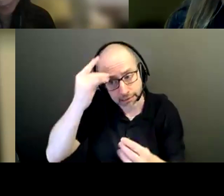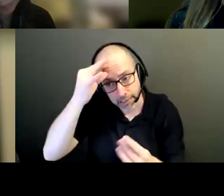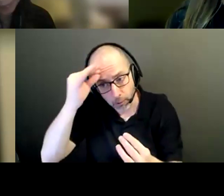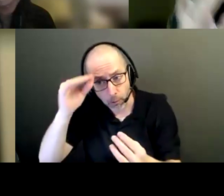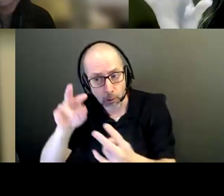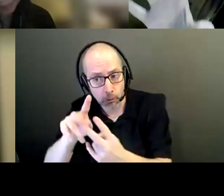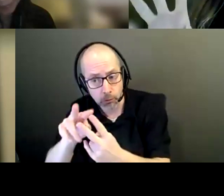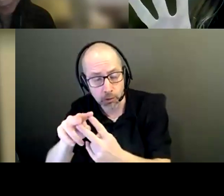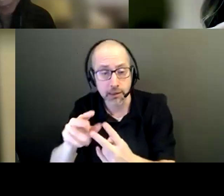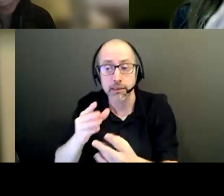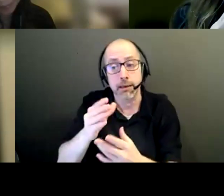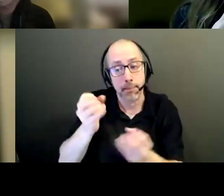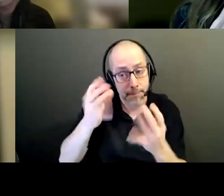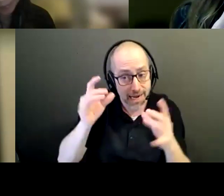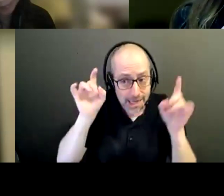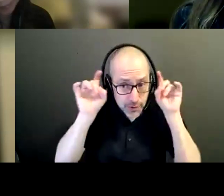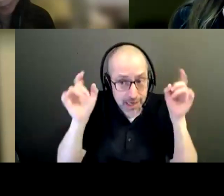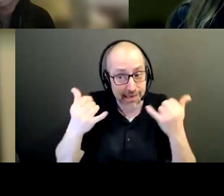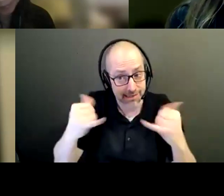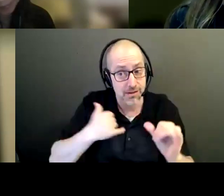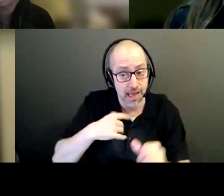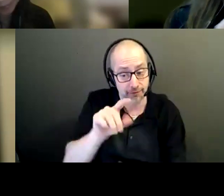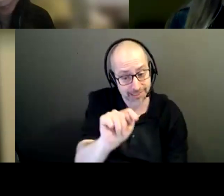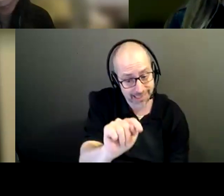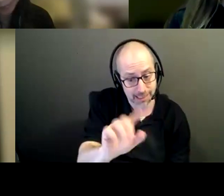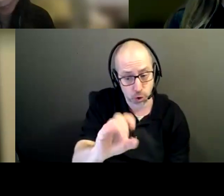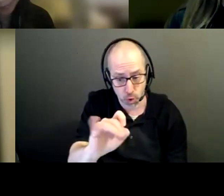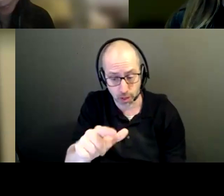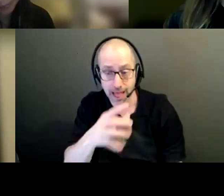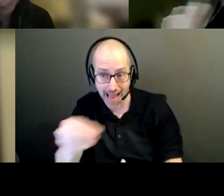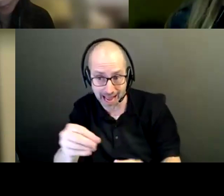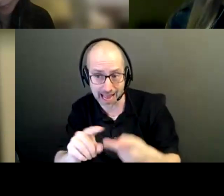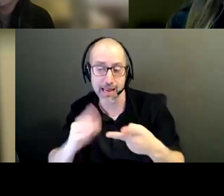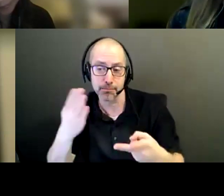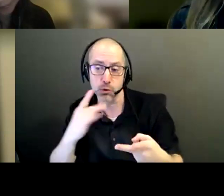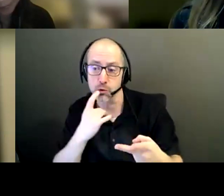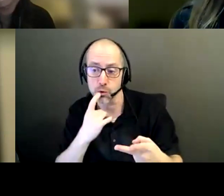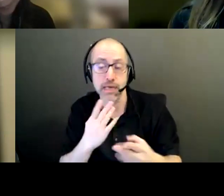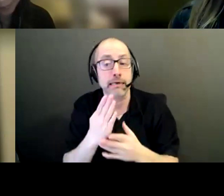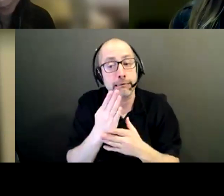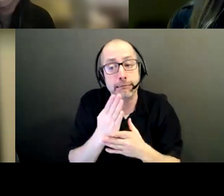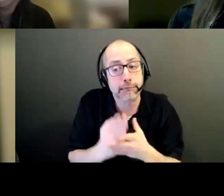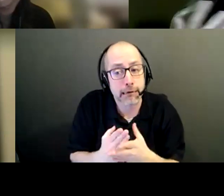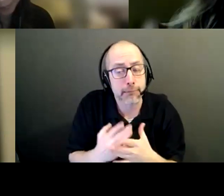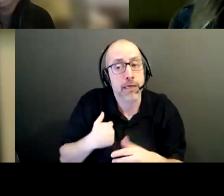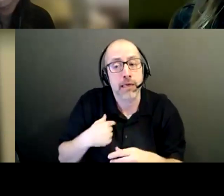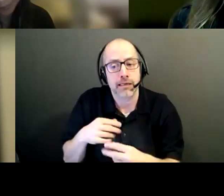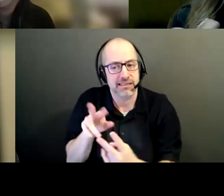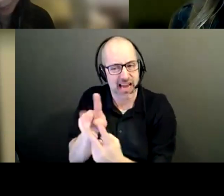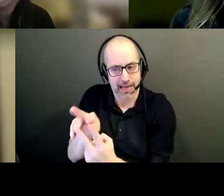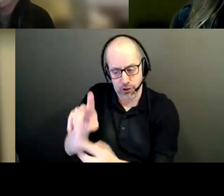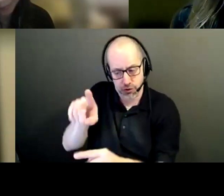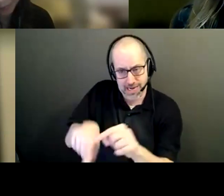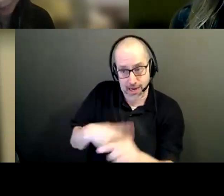still have Bluetooth and a T-coil. But some hearing aids, you can't have both. So it does require a